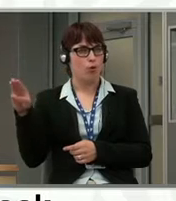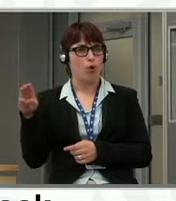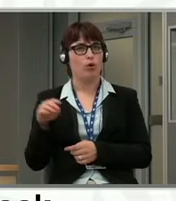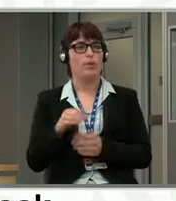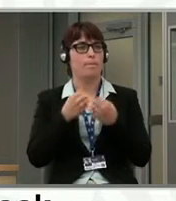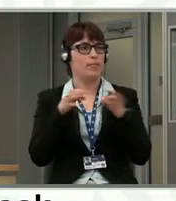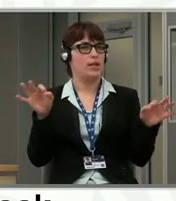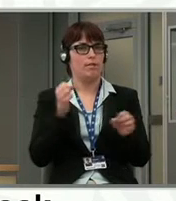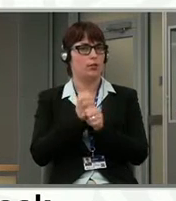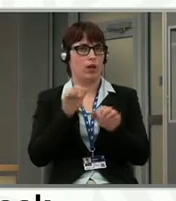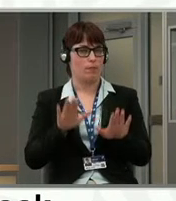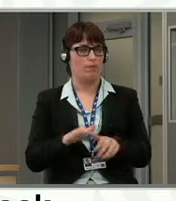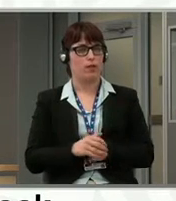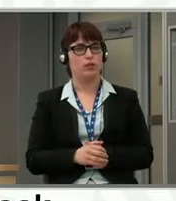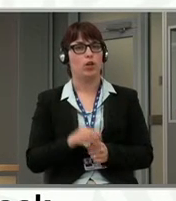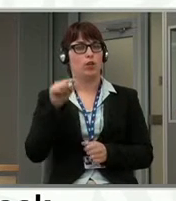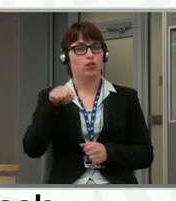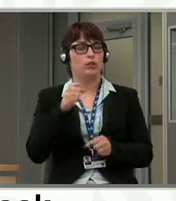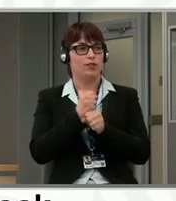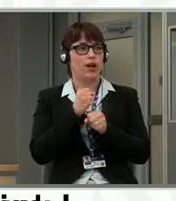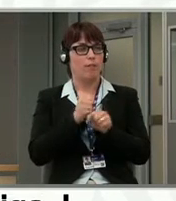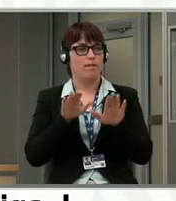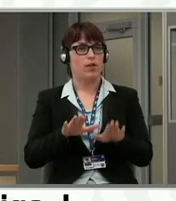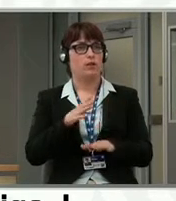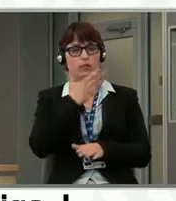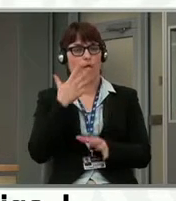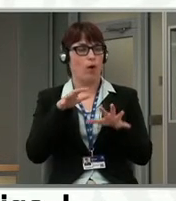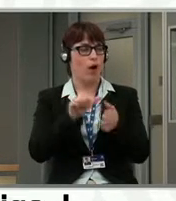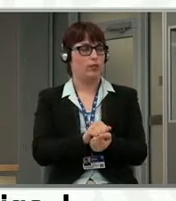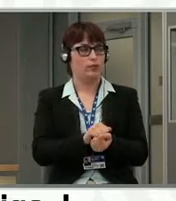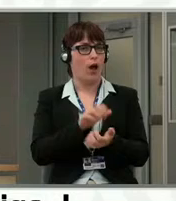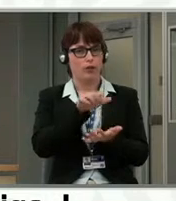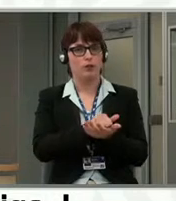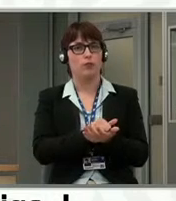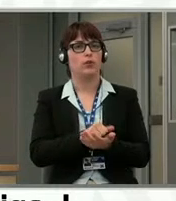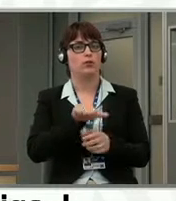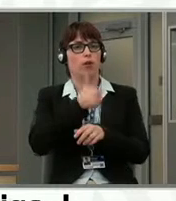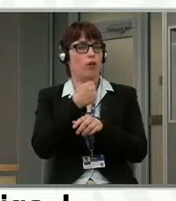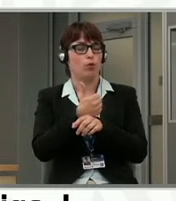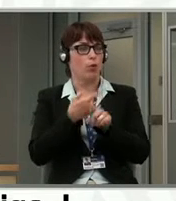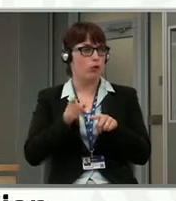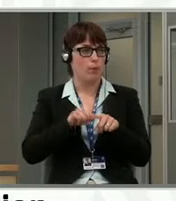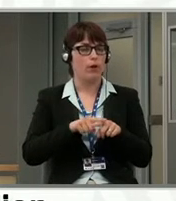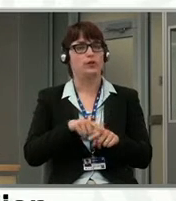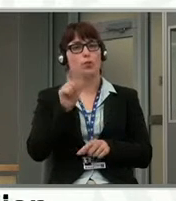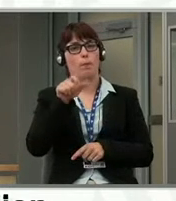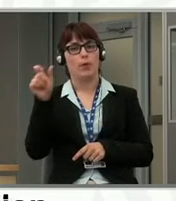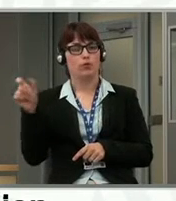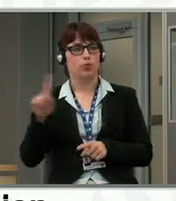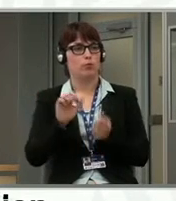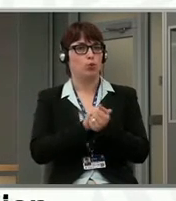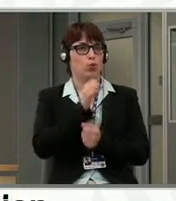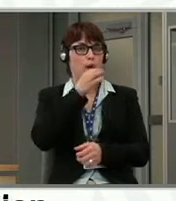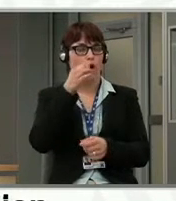time, I would like to underline that we have 2 million vacancies in the European Union, and these vacancies are